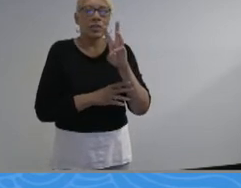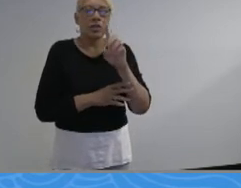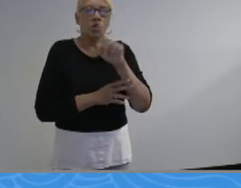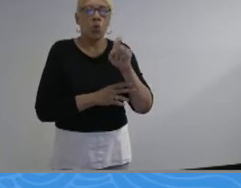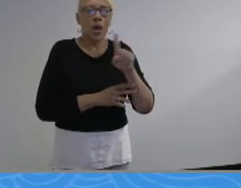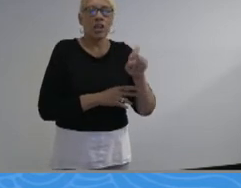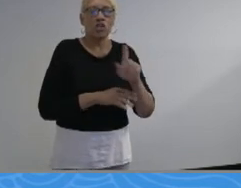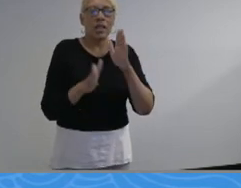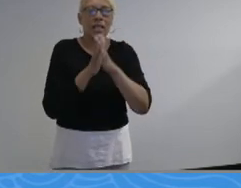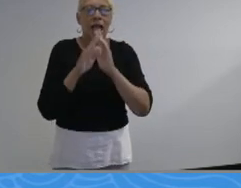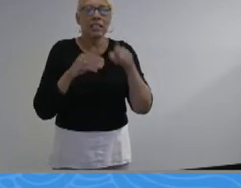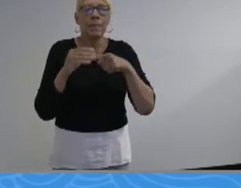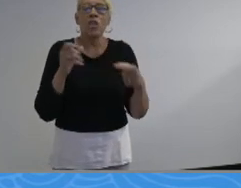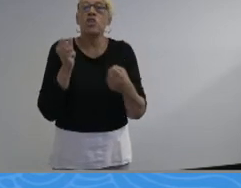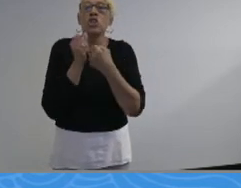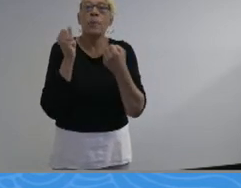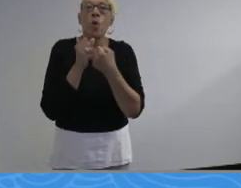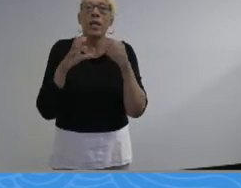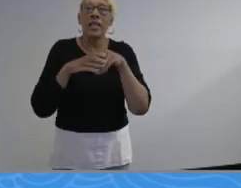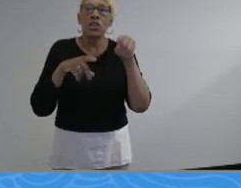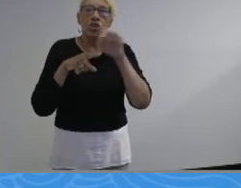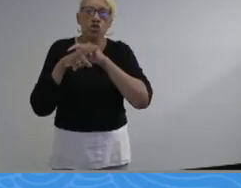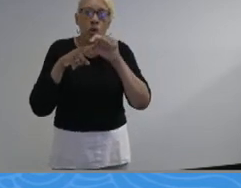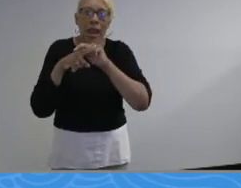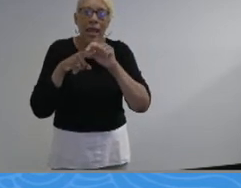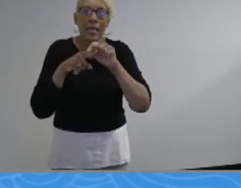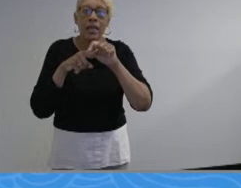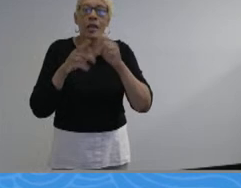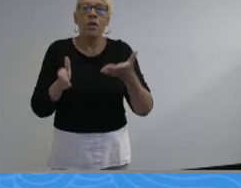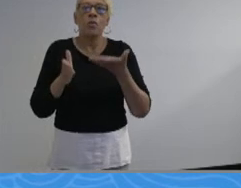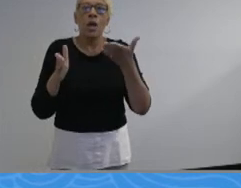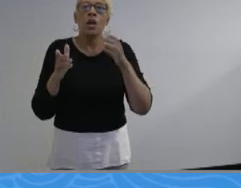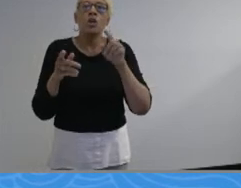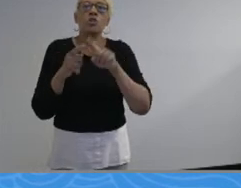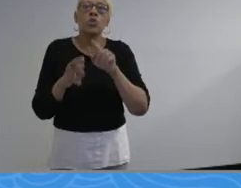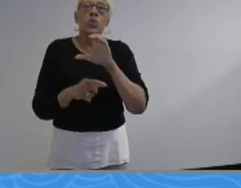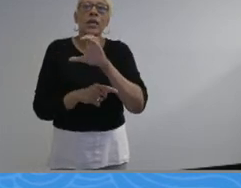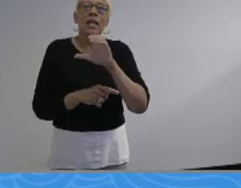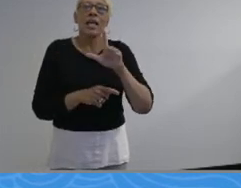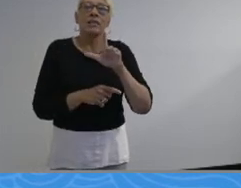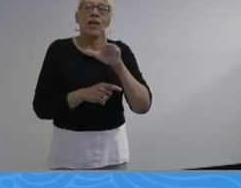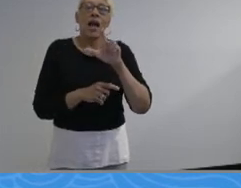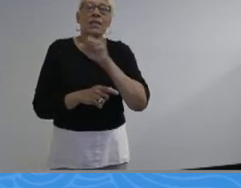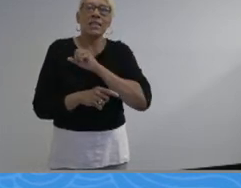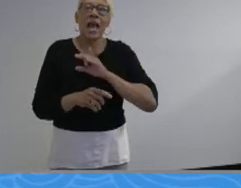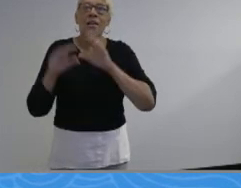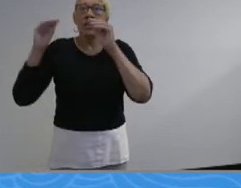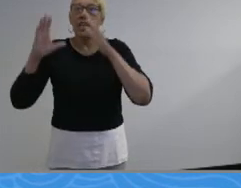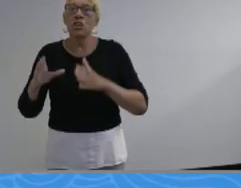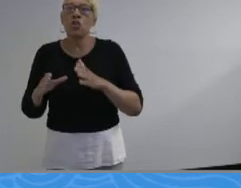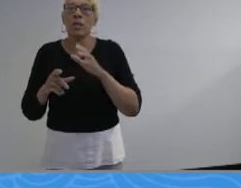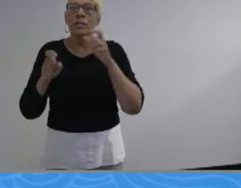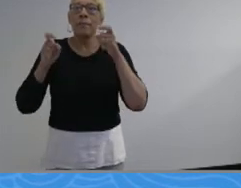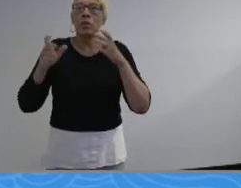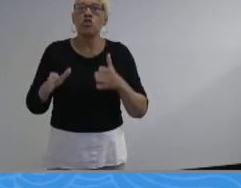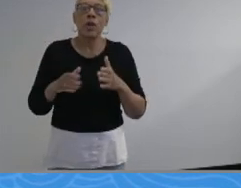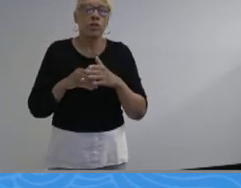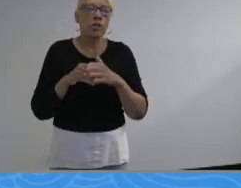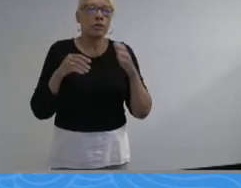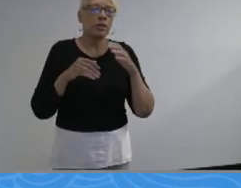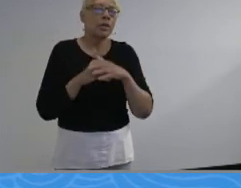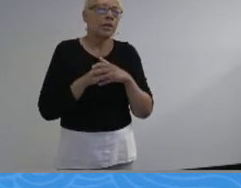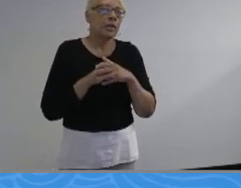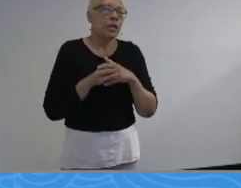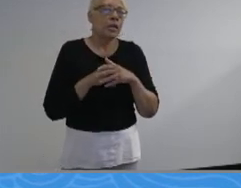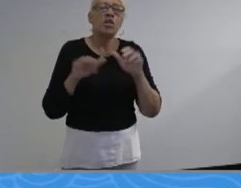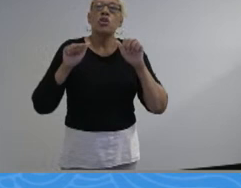questions ask about the support in the training being given to classified staff, teachers, counselors, administrators,